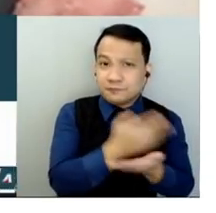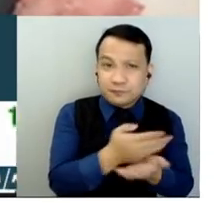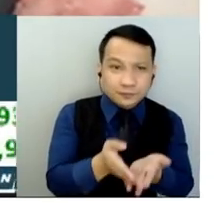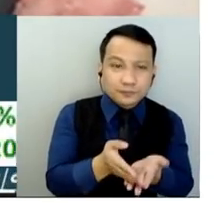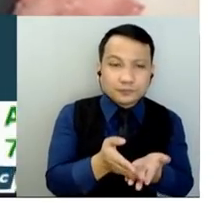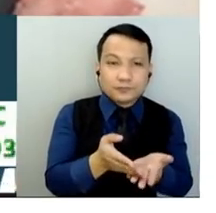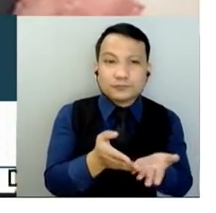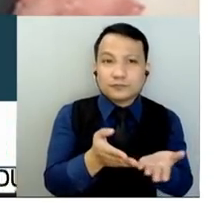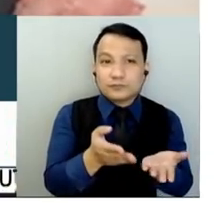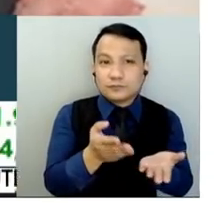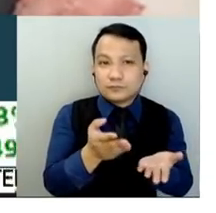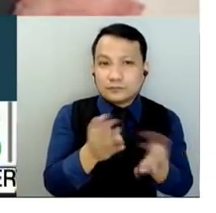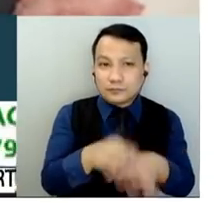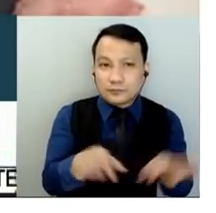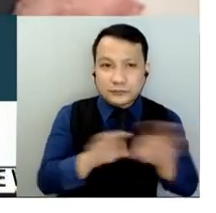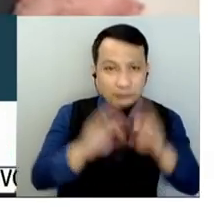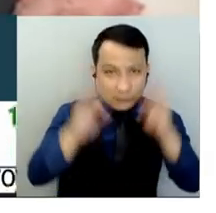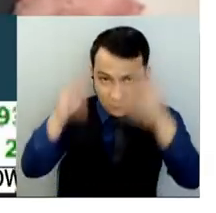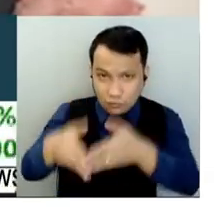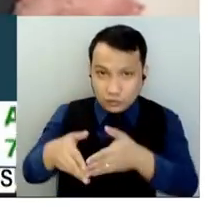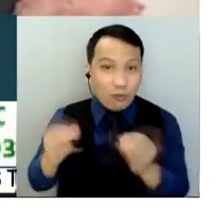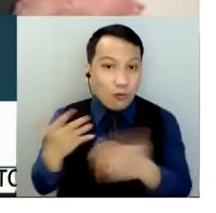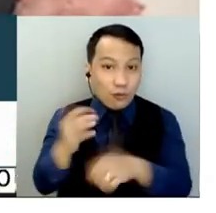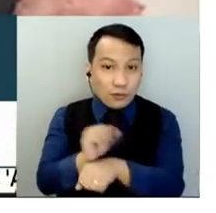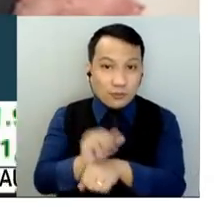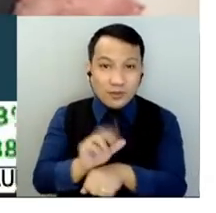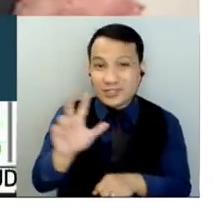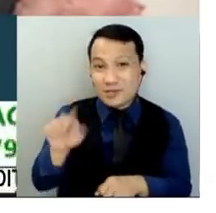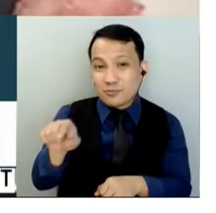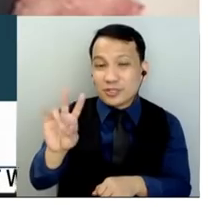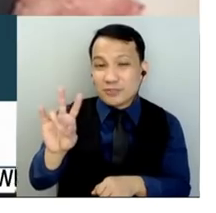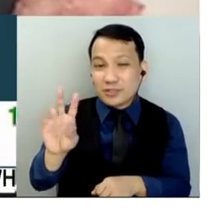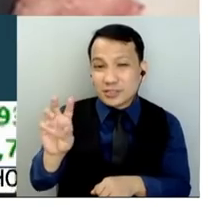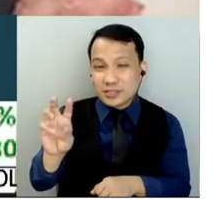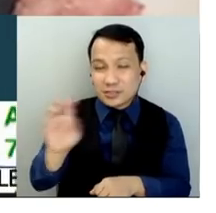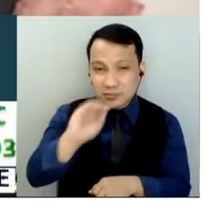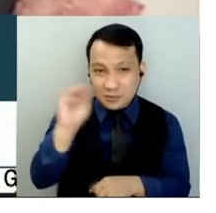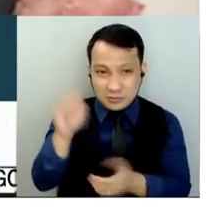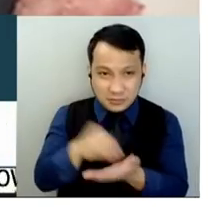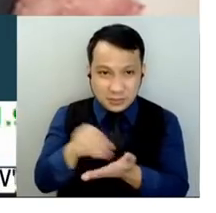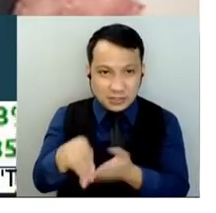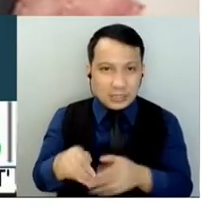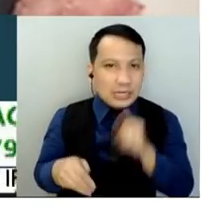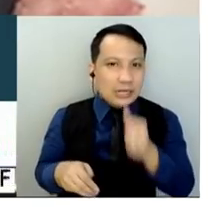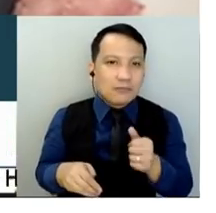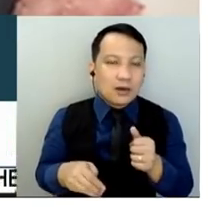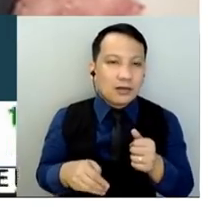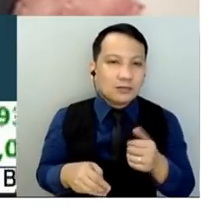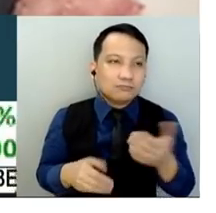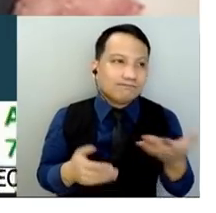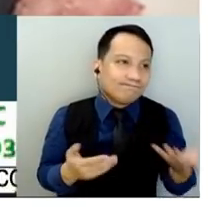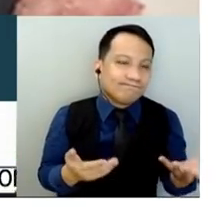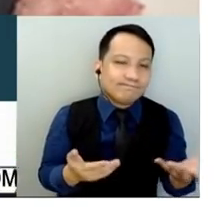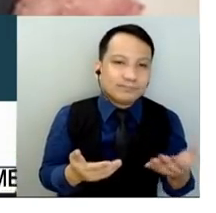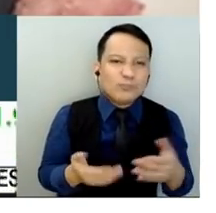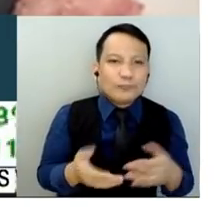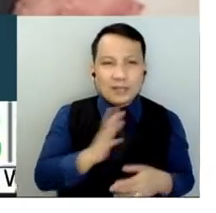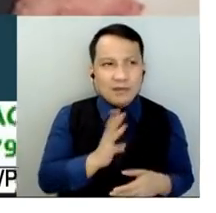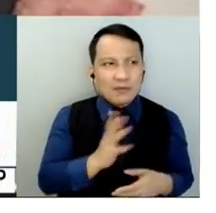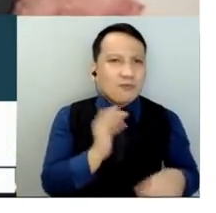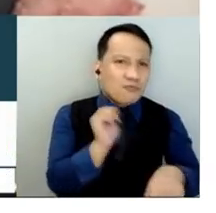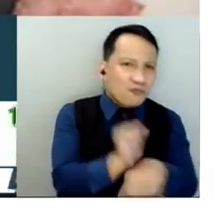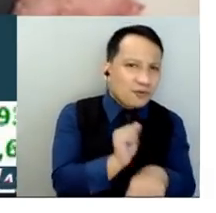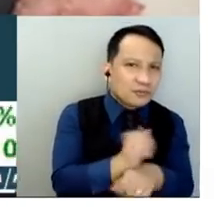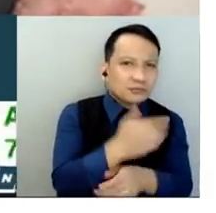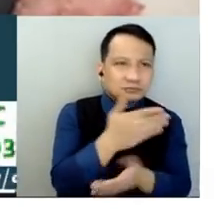those unemployed, and that's about 3.76 million. You're looking also at the underemployed, meaning, okay, they have some kind